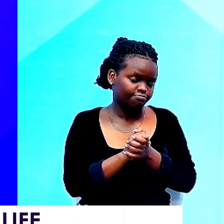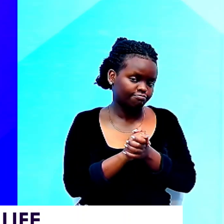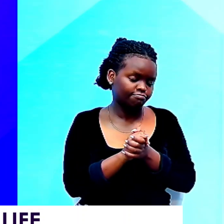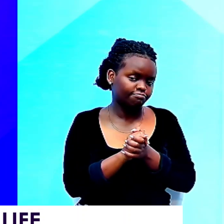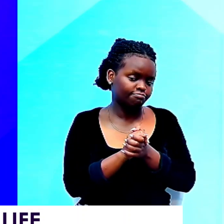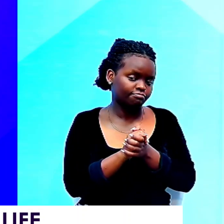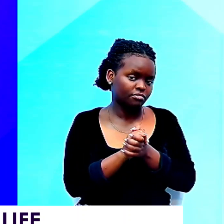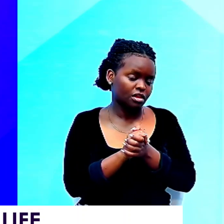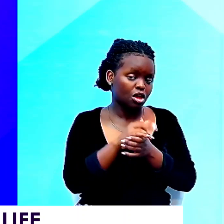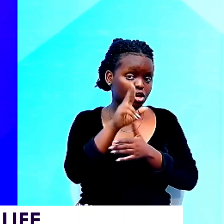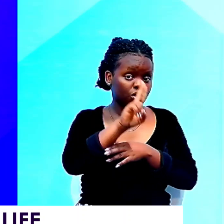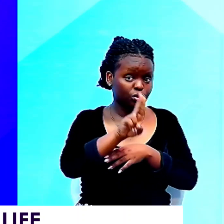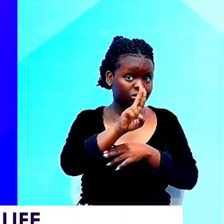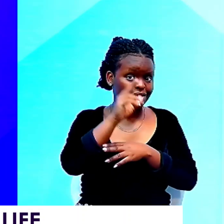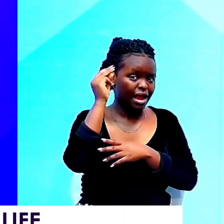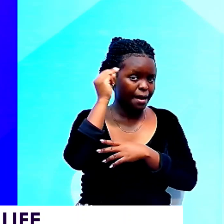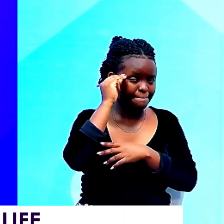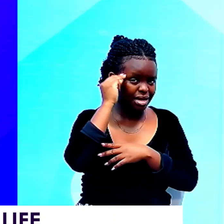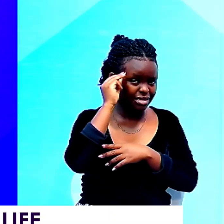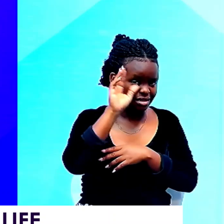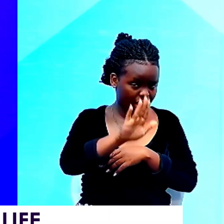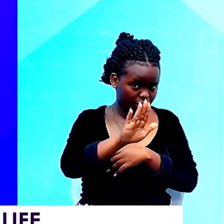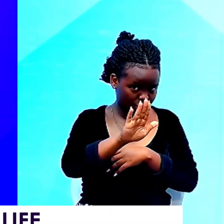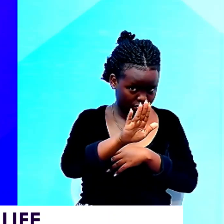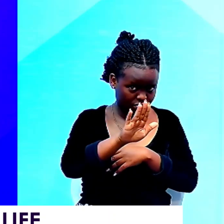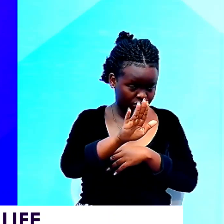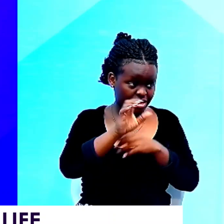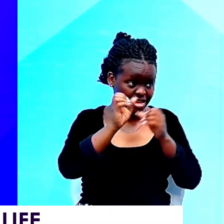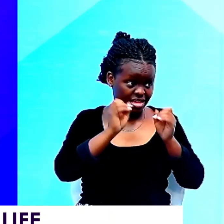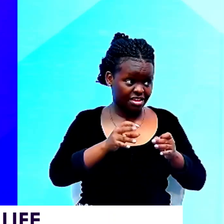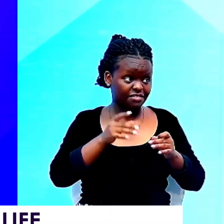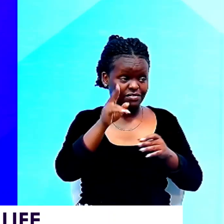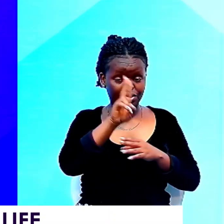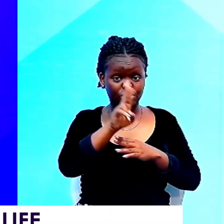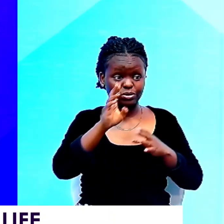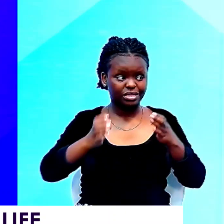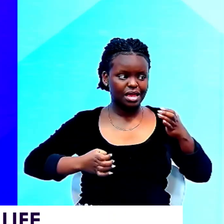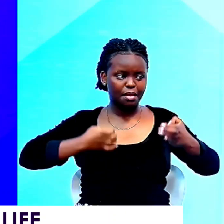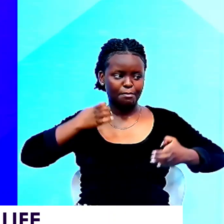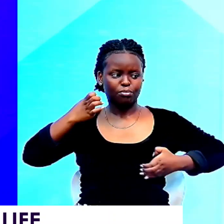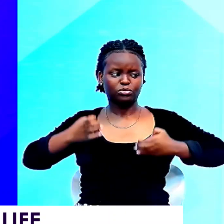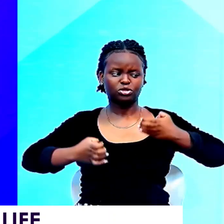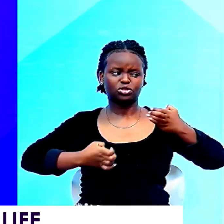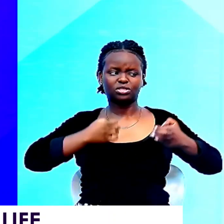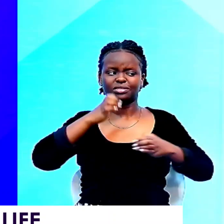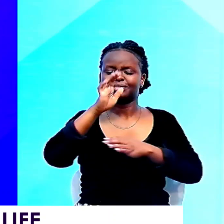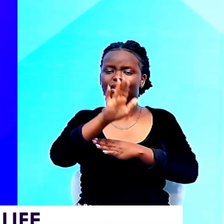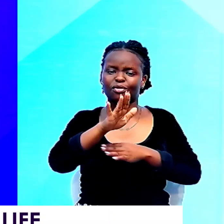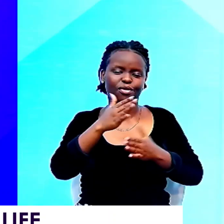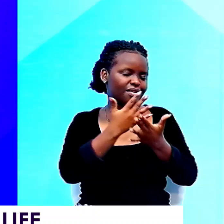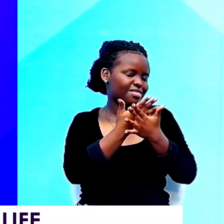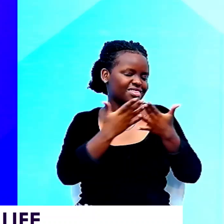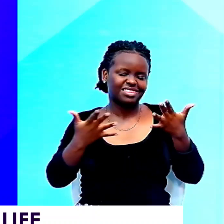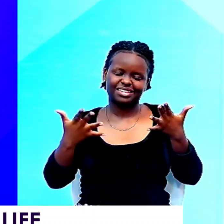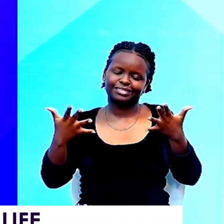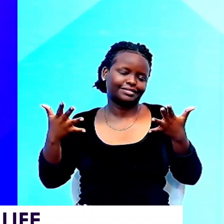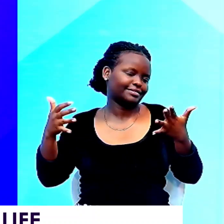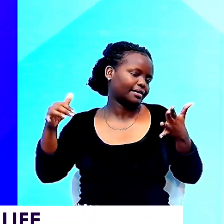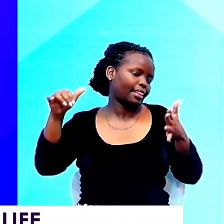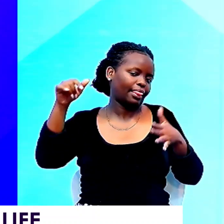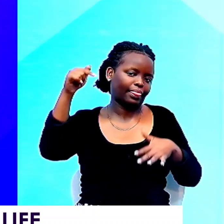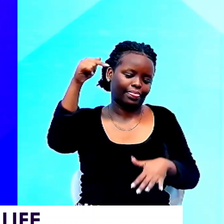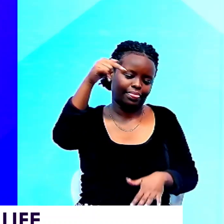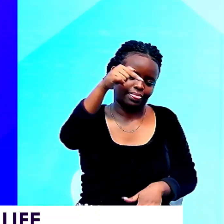you're using your mind as well. Because if you use your heart, your emotions, then that is where things will just definitely go